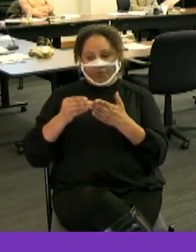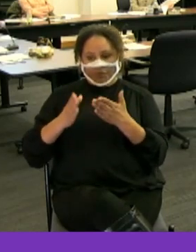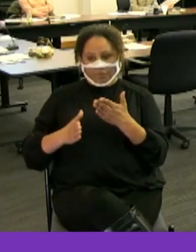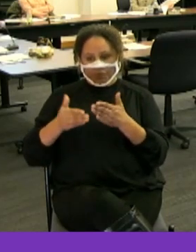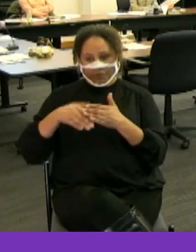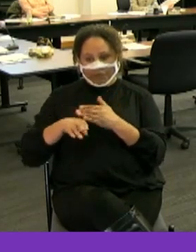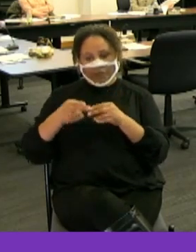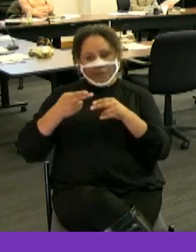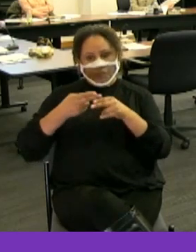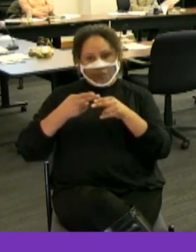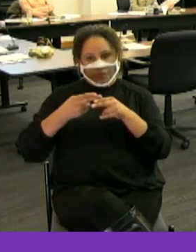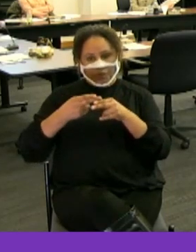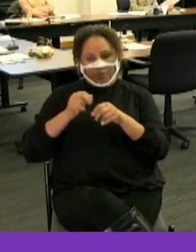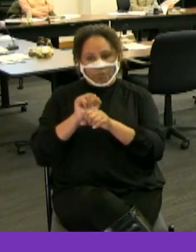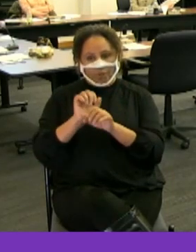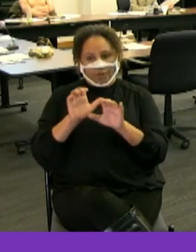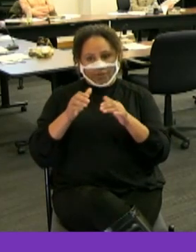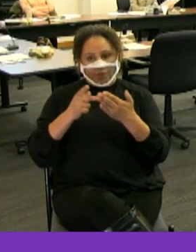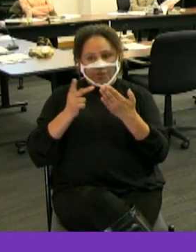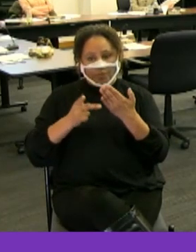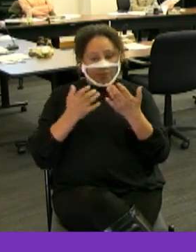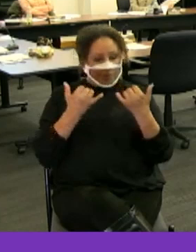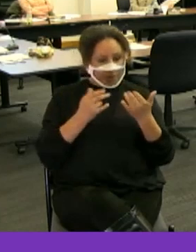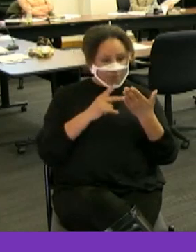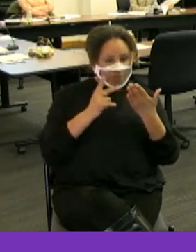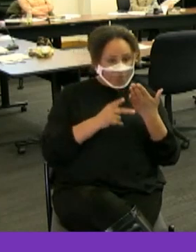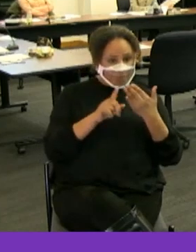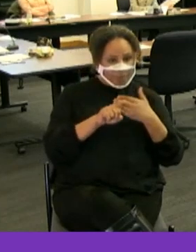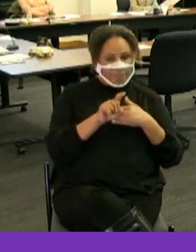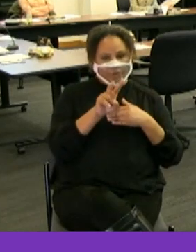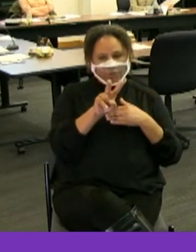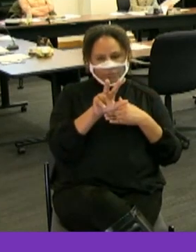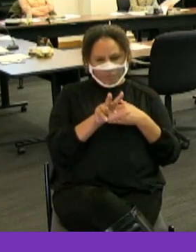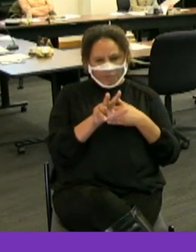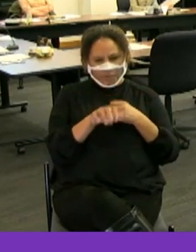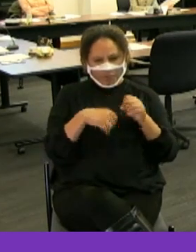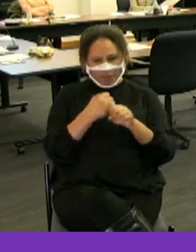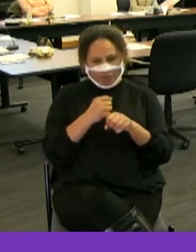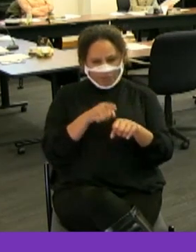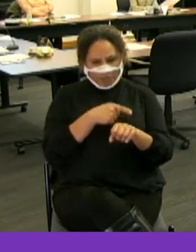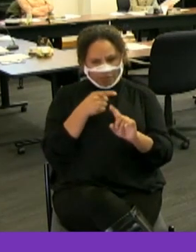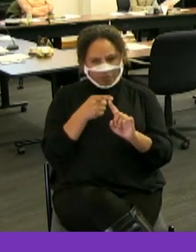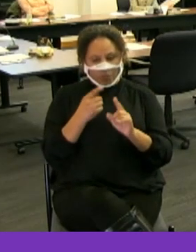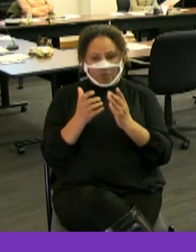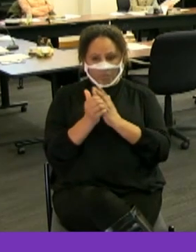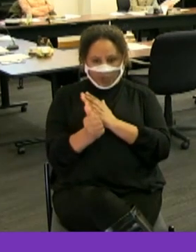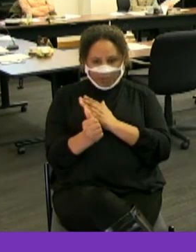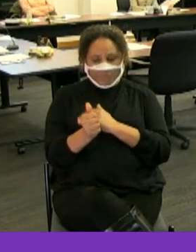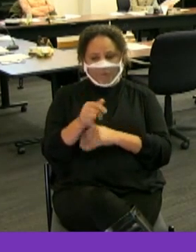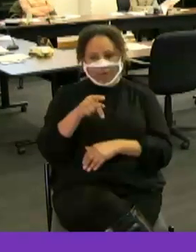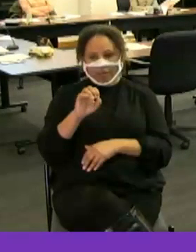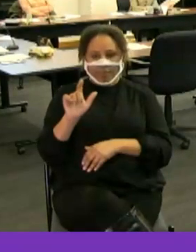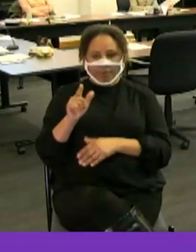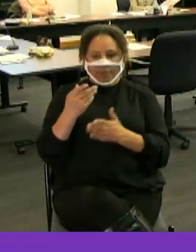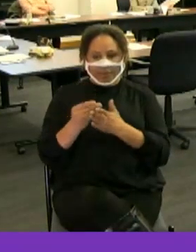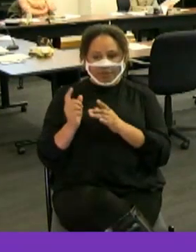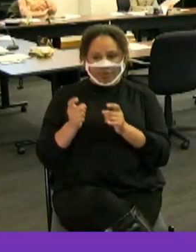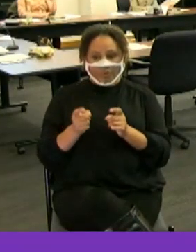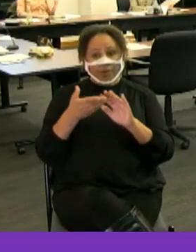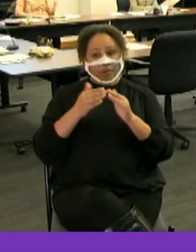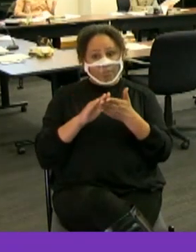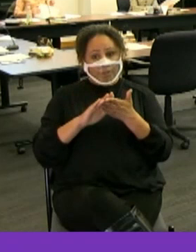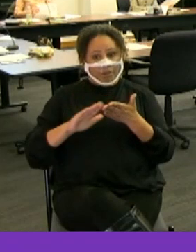workforce programs. Currently, a program must be 2/3 of a year in length to qualify for Pell grants. Community colleges offer